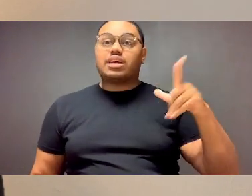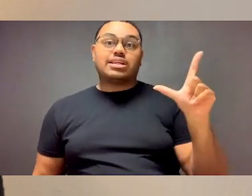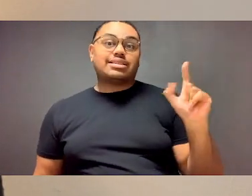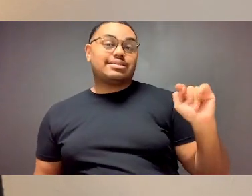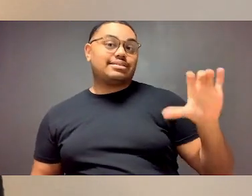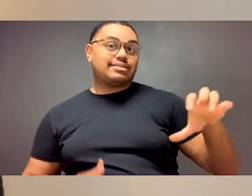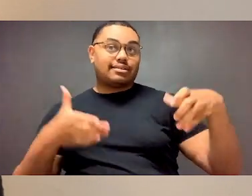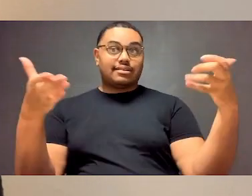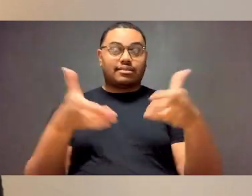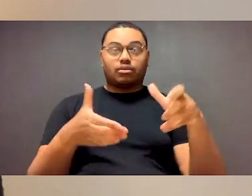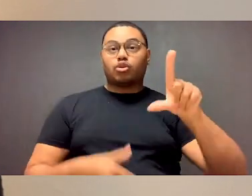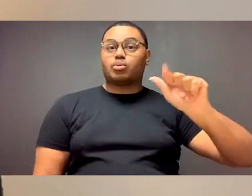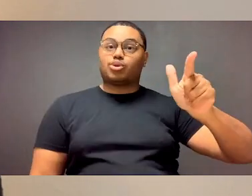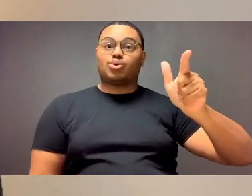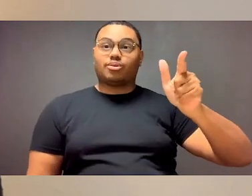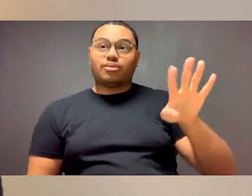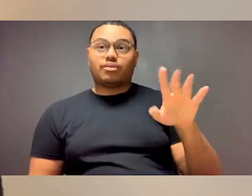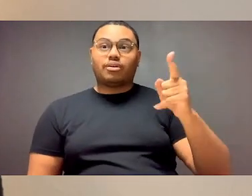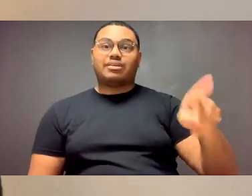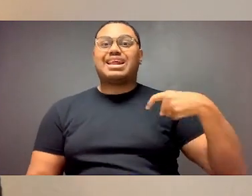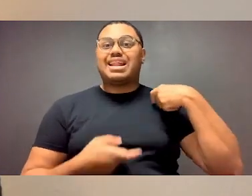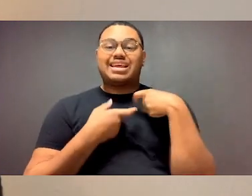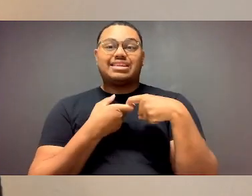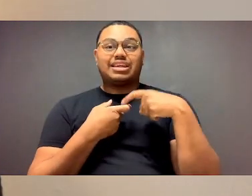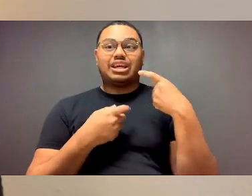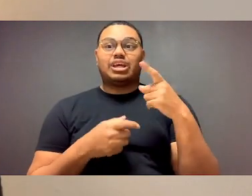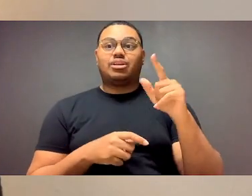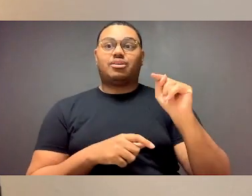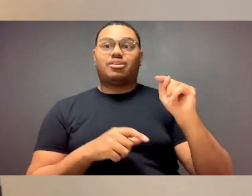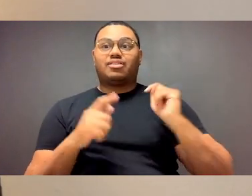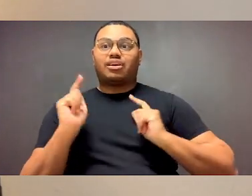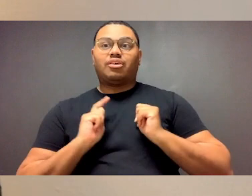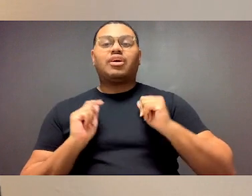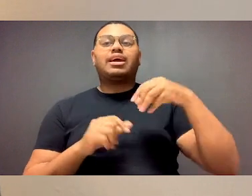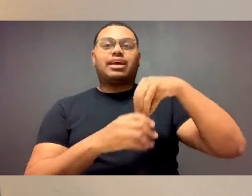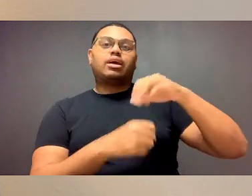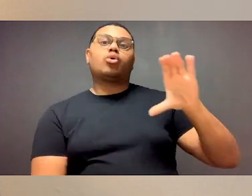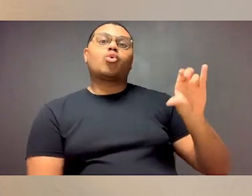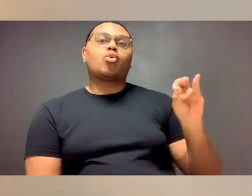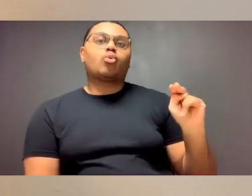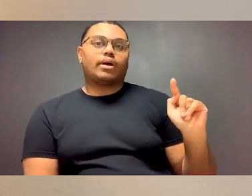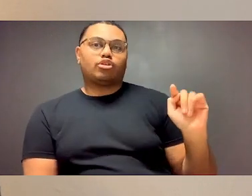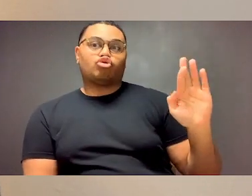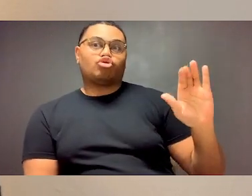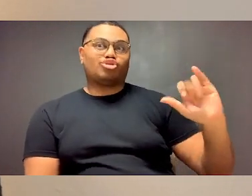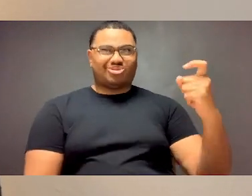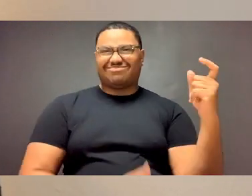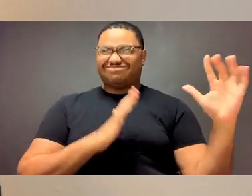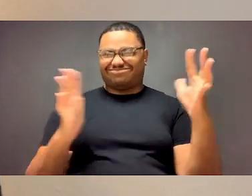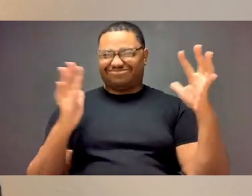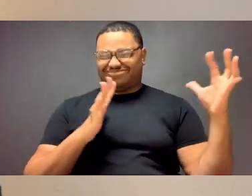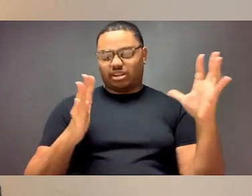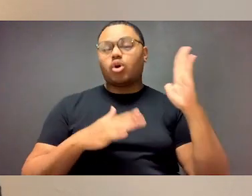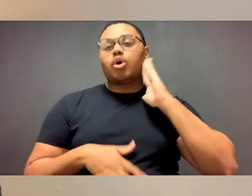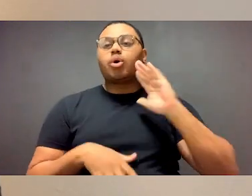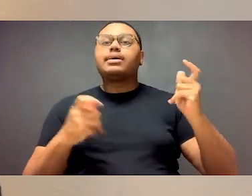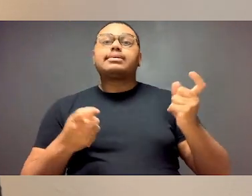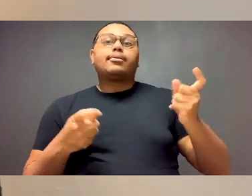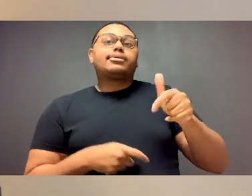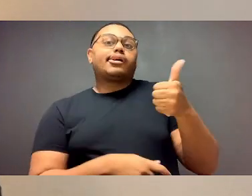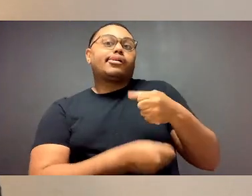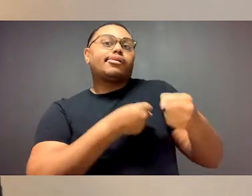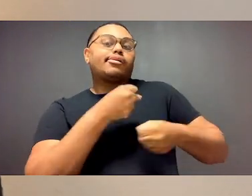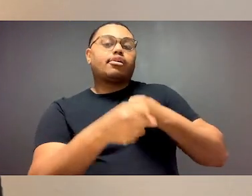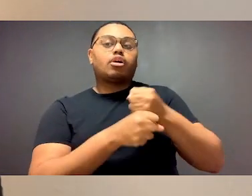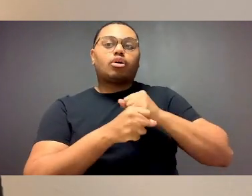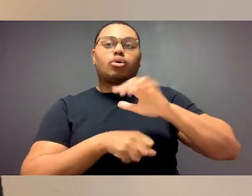2024 Latino Theater Company Encuentro. Latino Theater Company is celebrating their 10-year anniversary of hosting these Encuentros, with